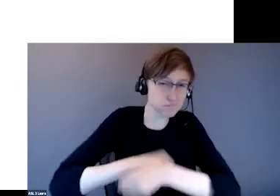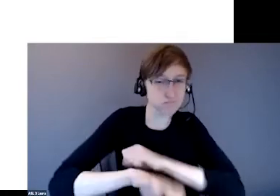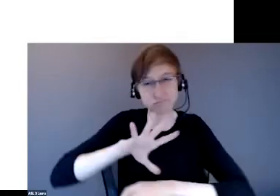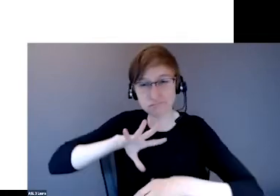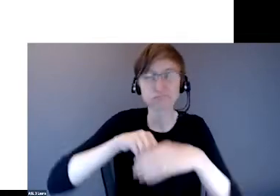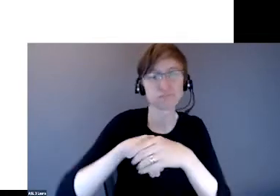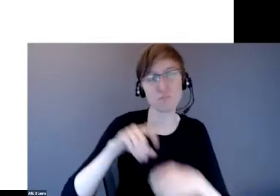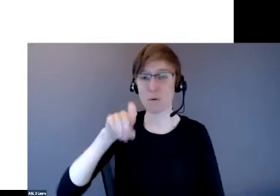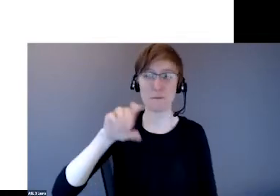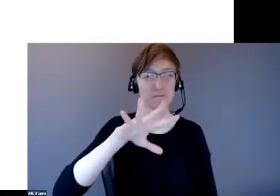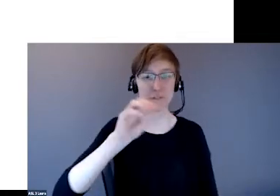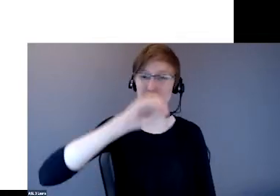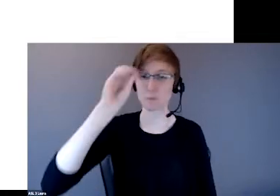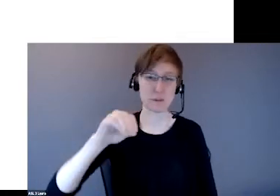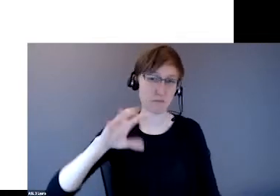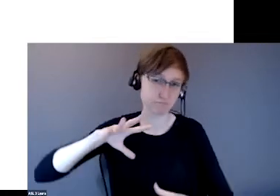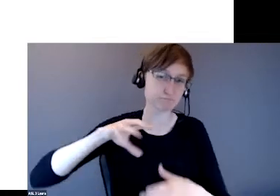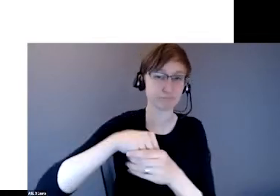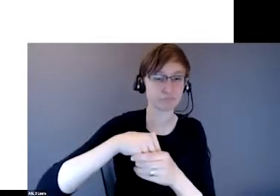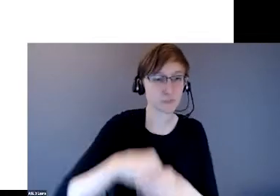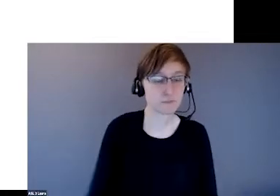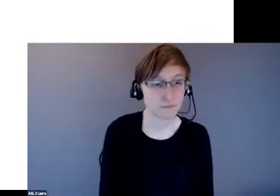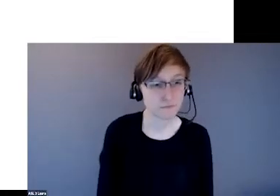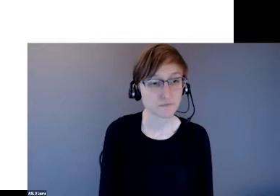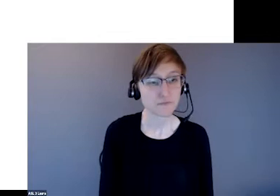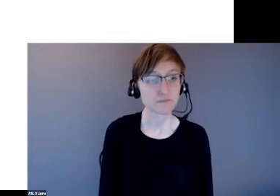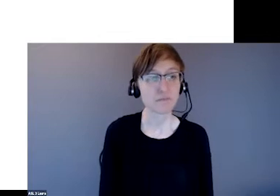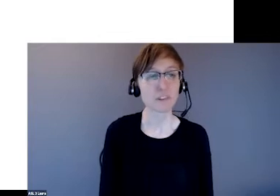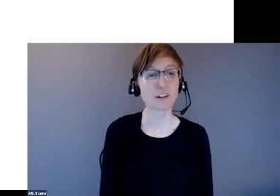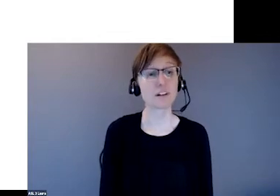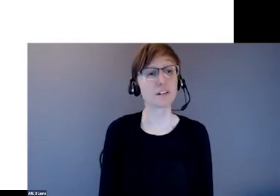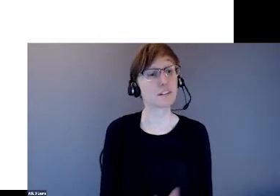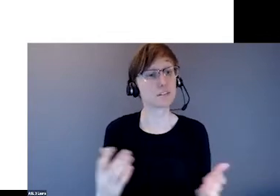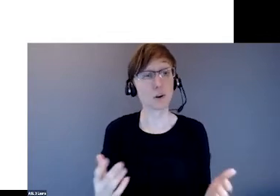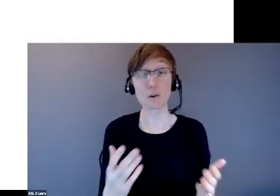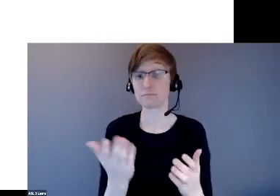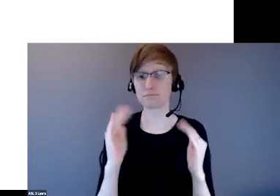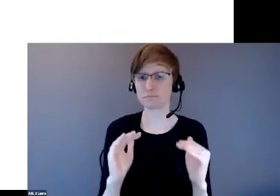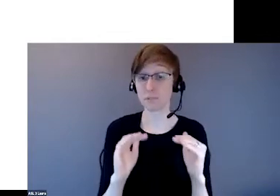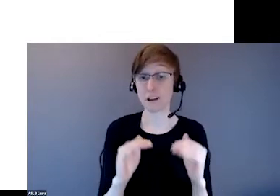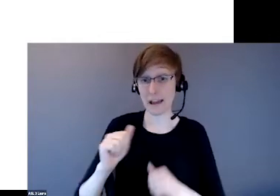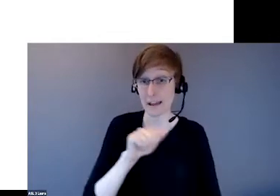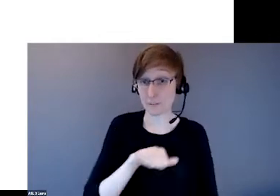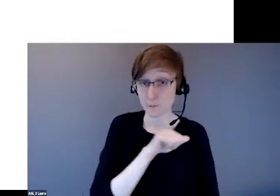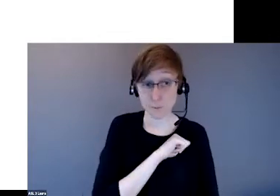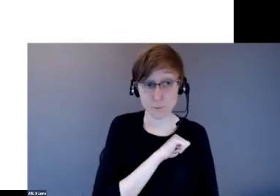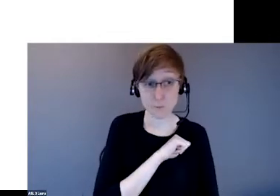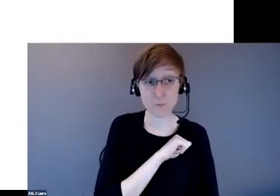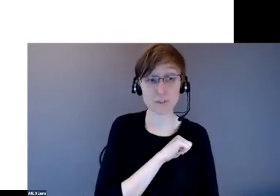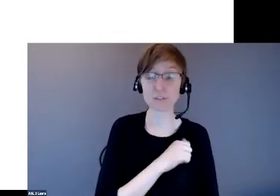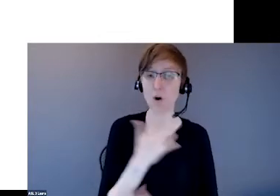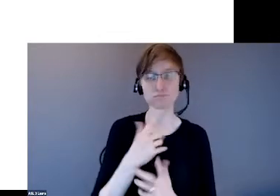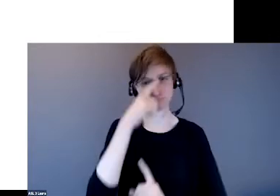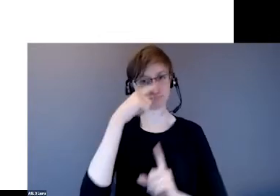of with the people that I spoke with were taking a positive attitude, seeing barriers as contestable challenges, something that can be